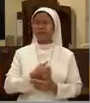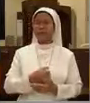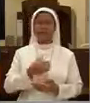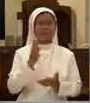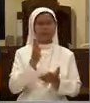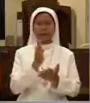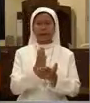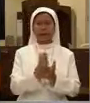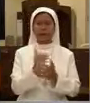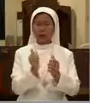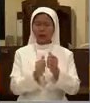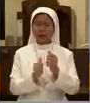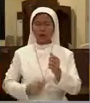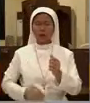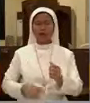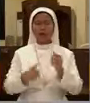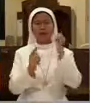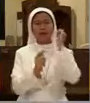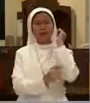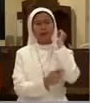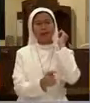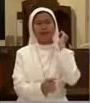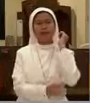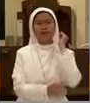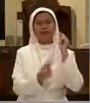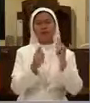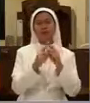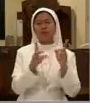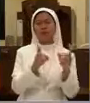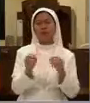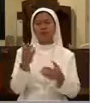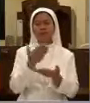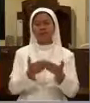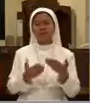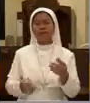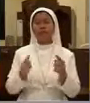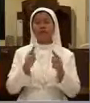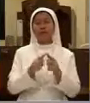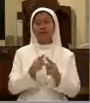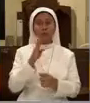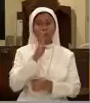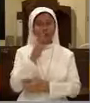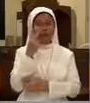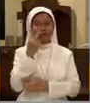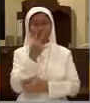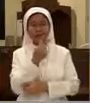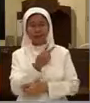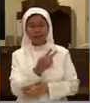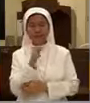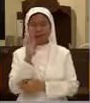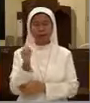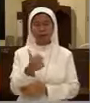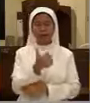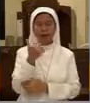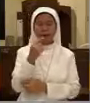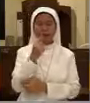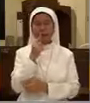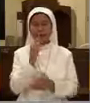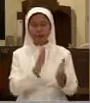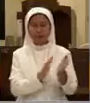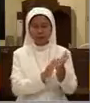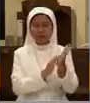Let us avoid the temptation to do things in order to be noticed, to be